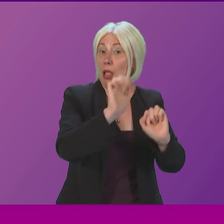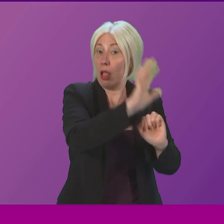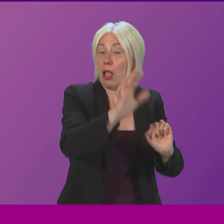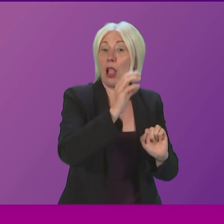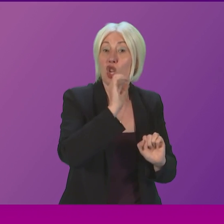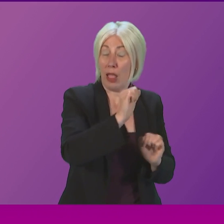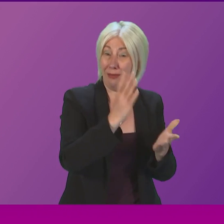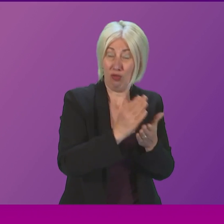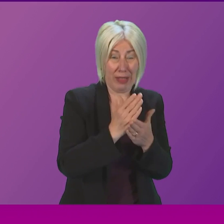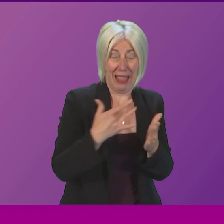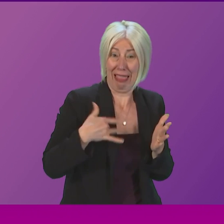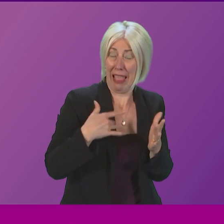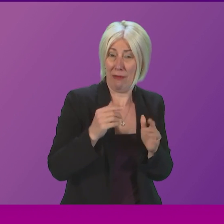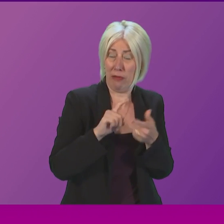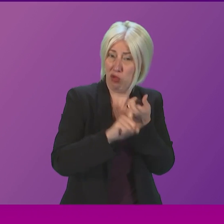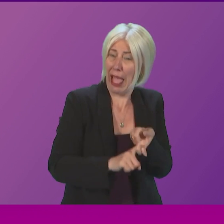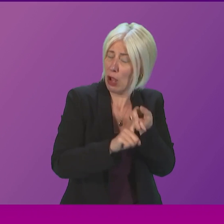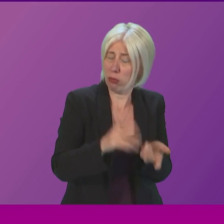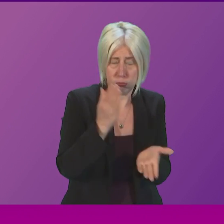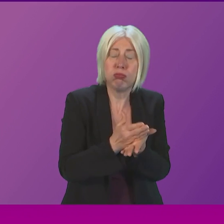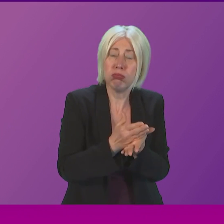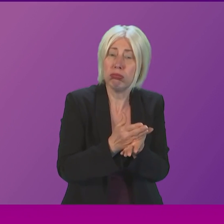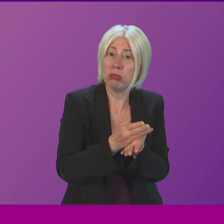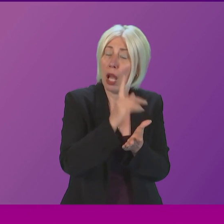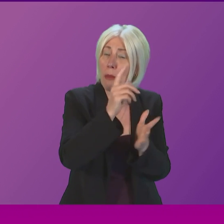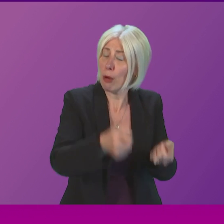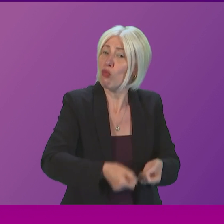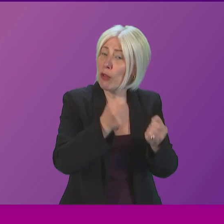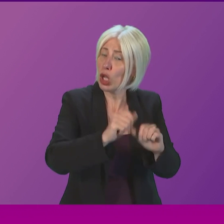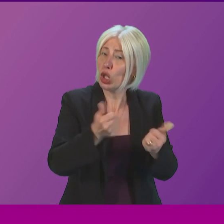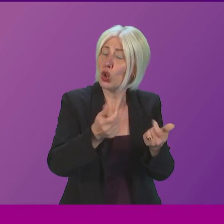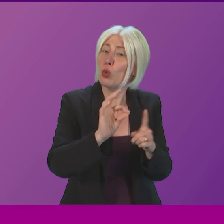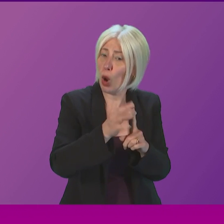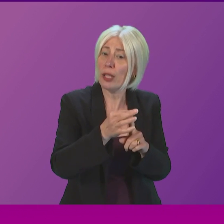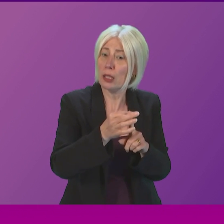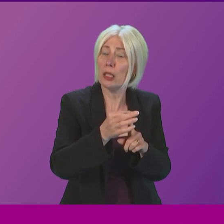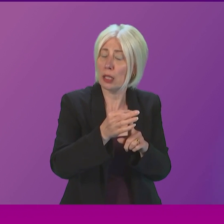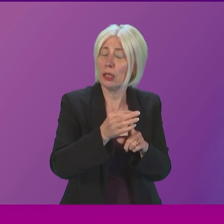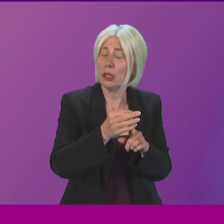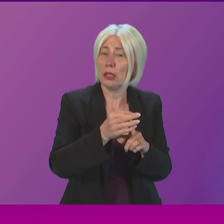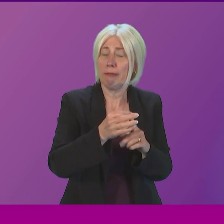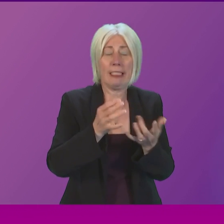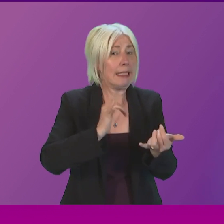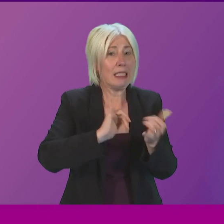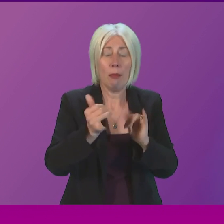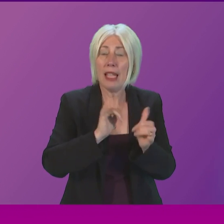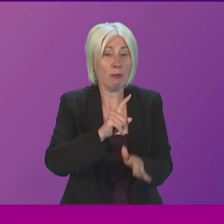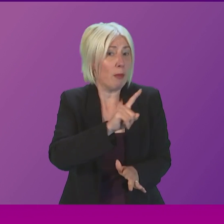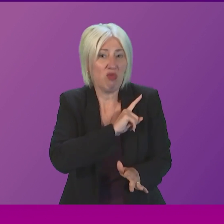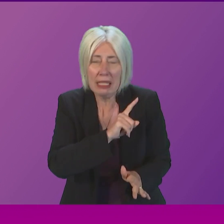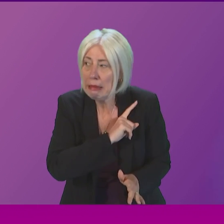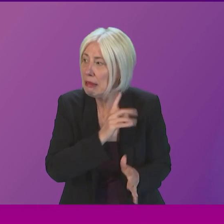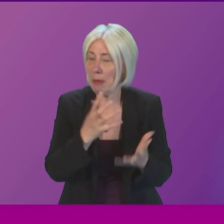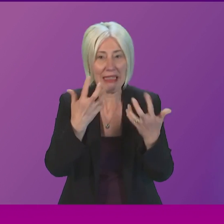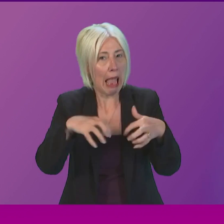lifeline services that are so, so important. So Beatrice Wishart does raise a very important point. Indeed, there can sometimes be